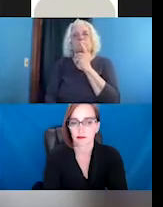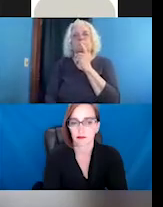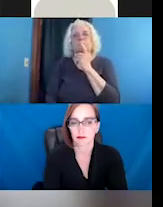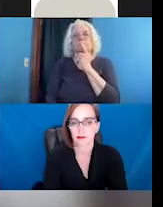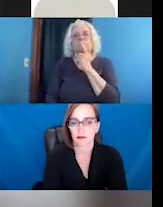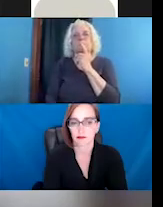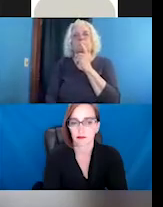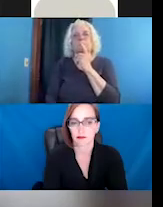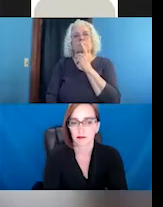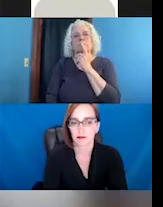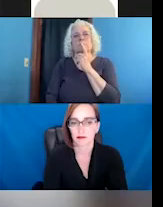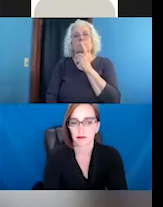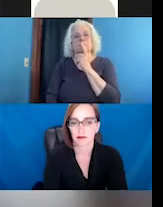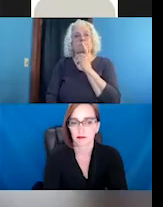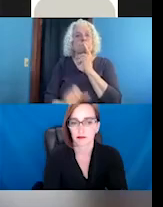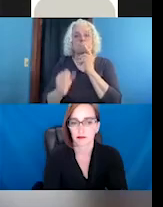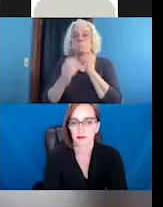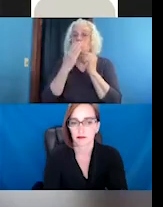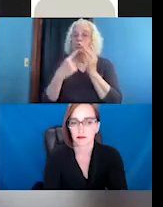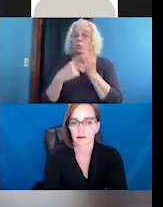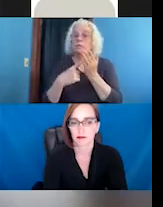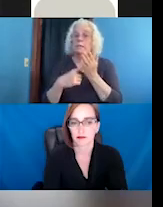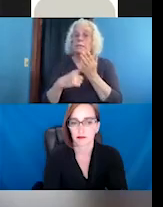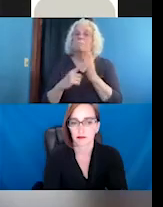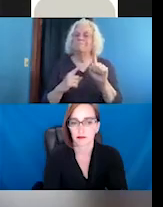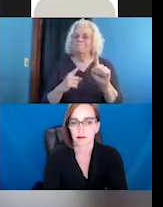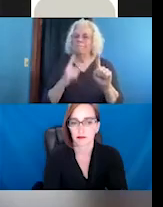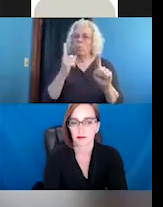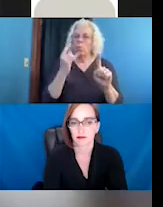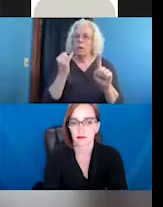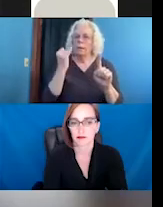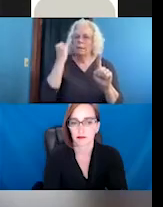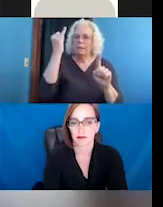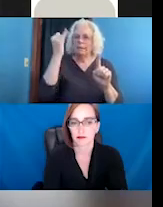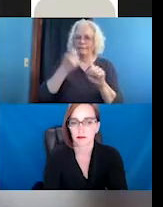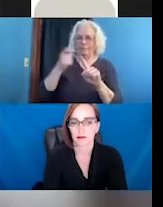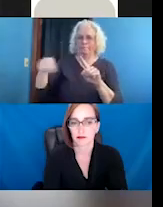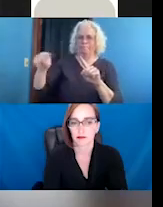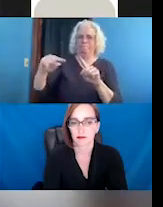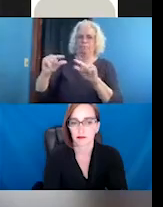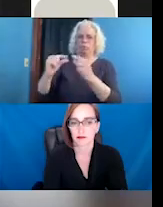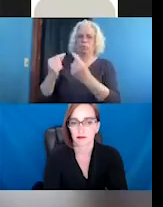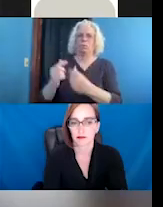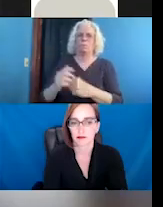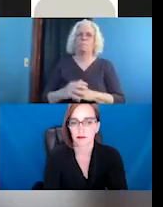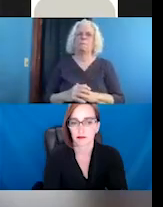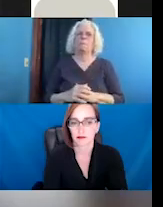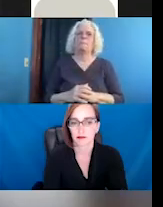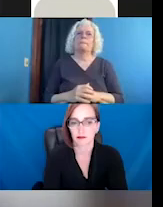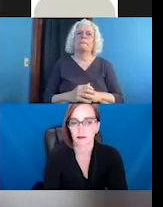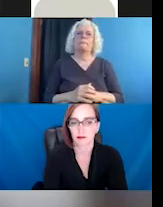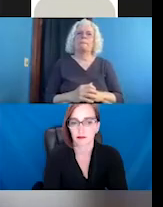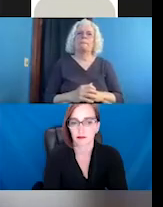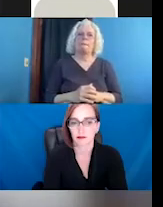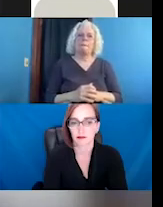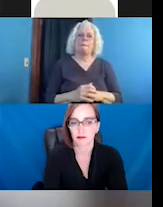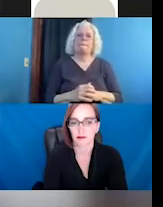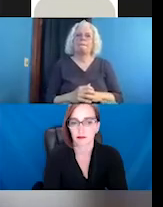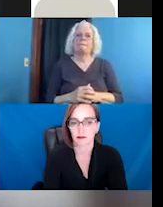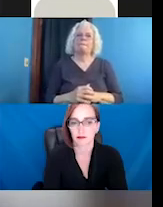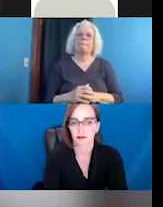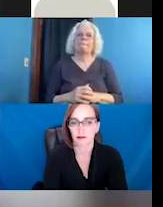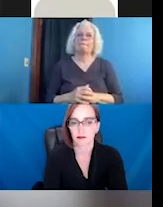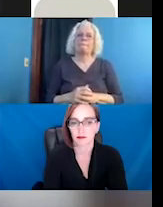But great discussion. One suggestion that came out of our work group was we take